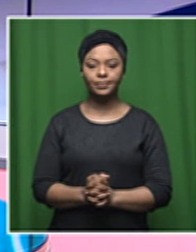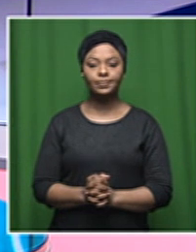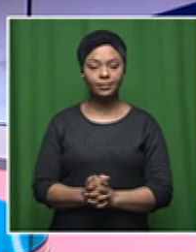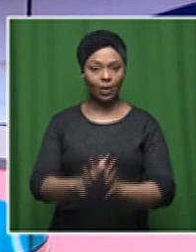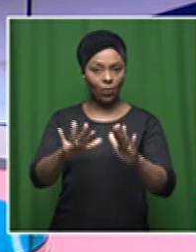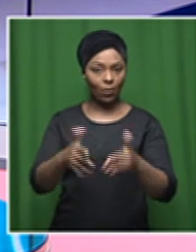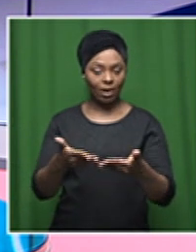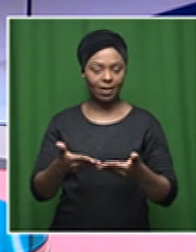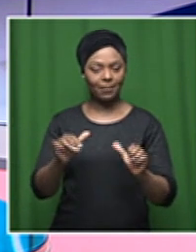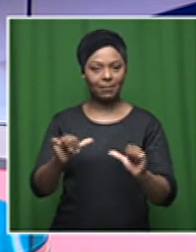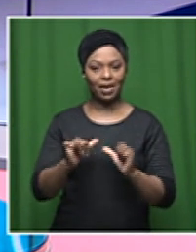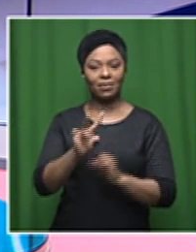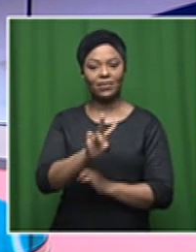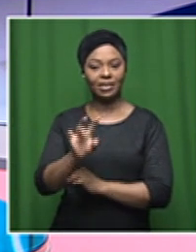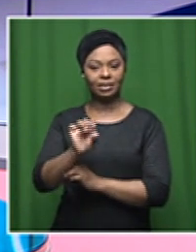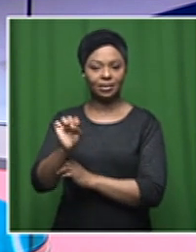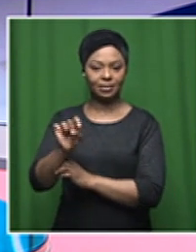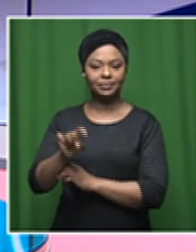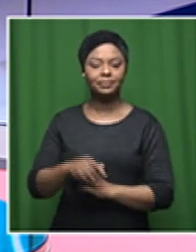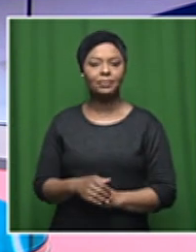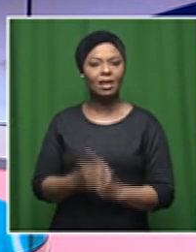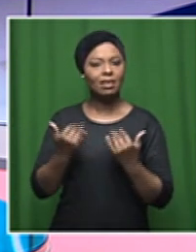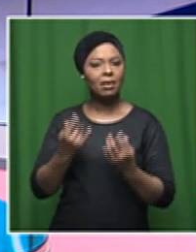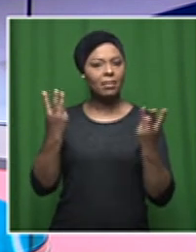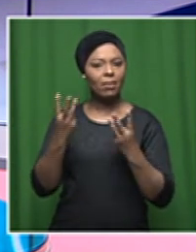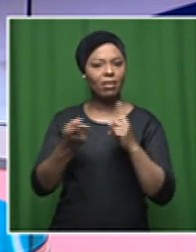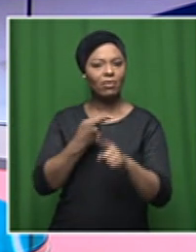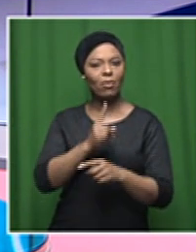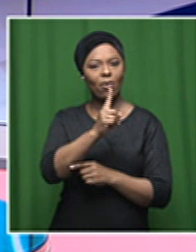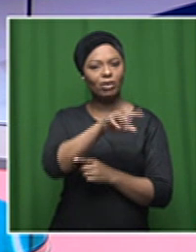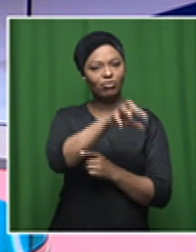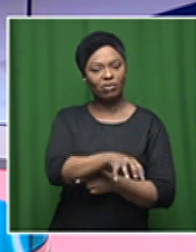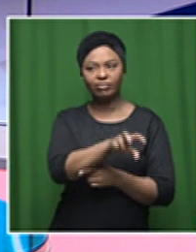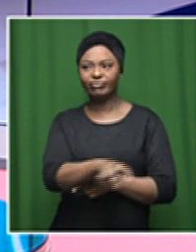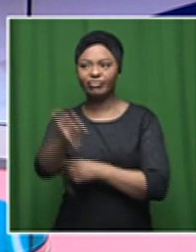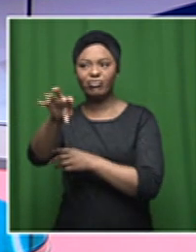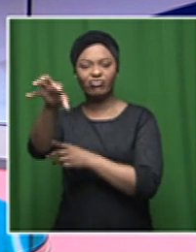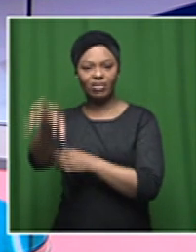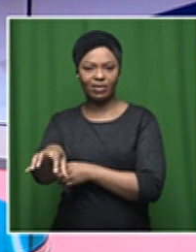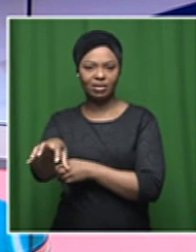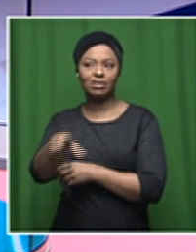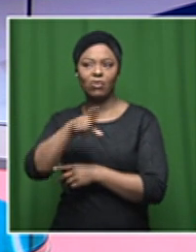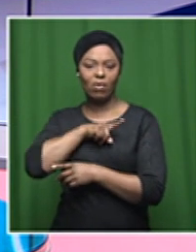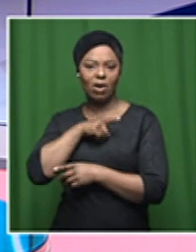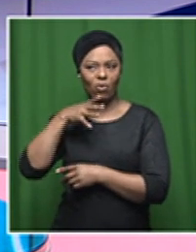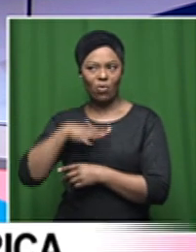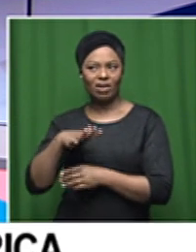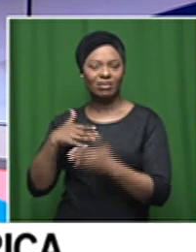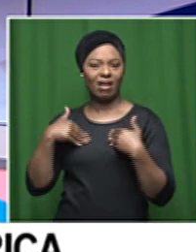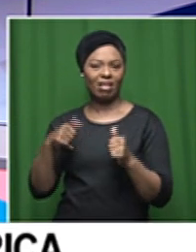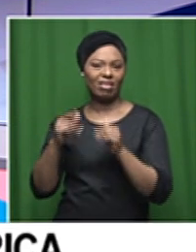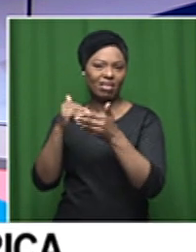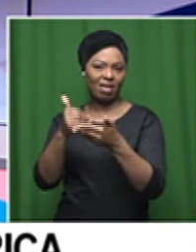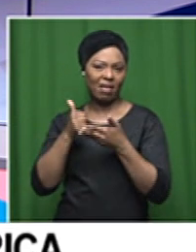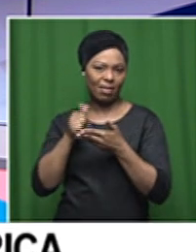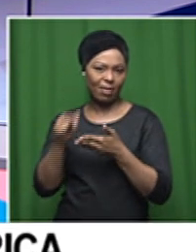Welcome back to Vital Signs. Now, there are people, for example, who have to travel from one province to another for emergency medical treatment or for the